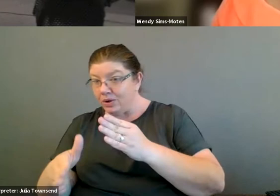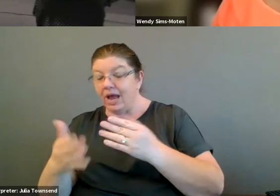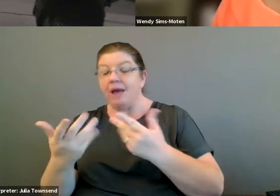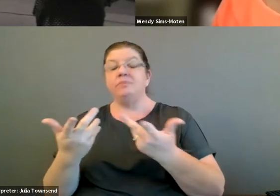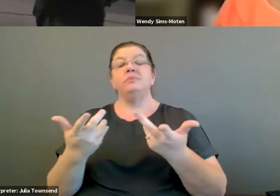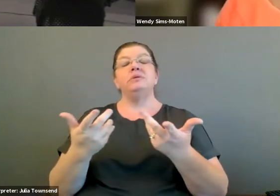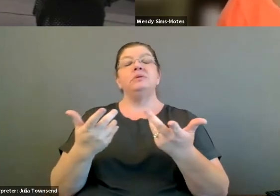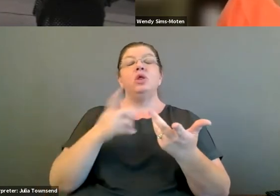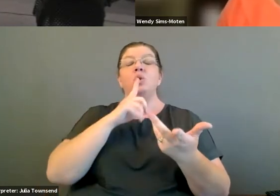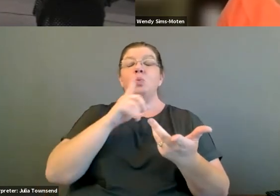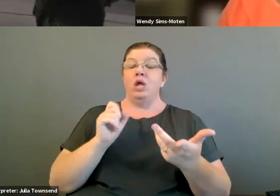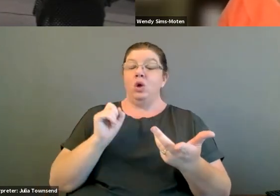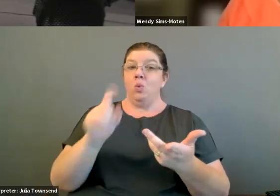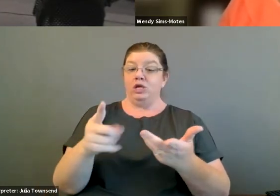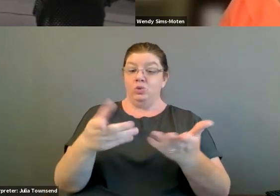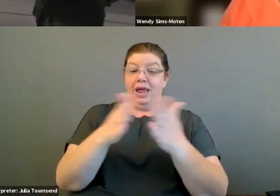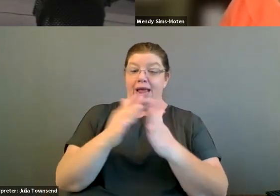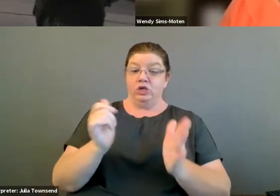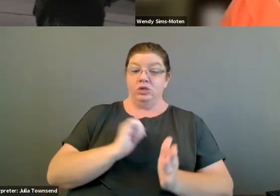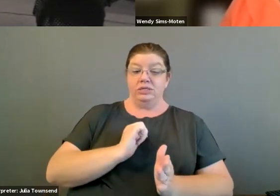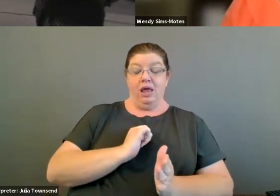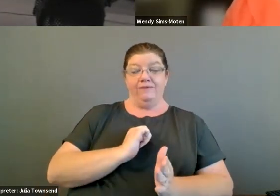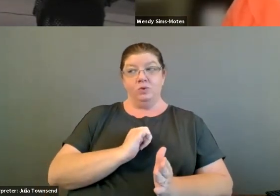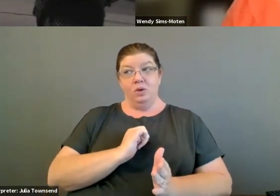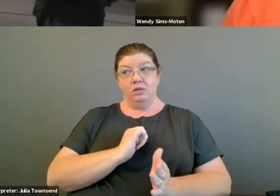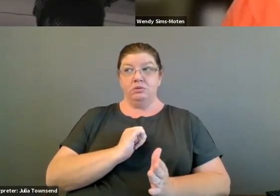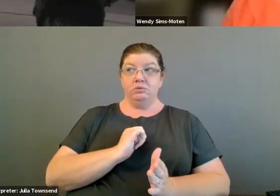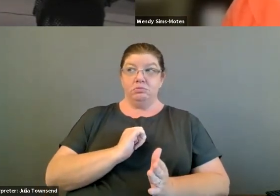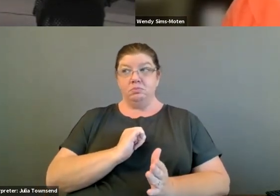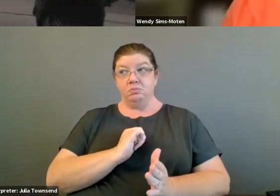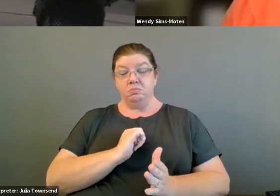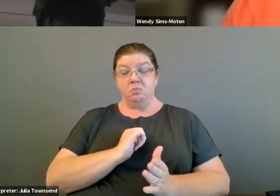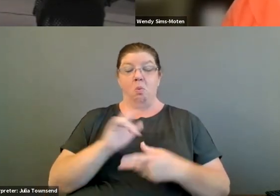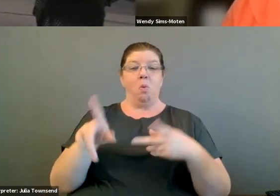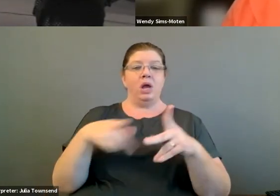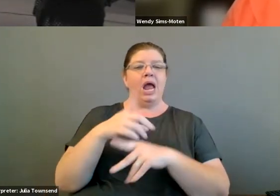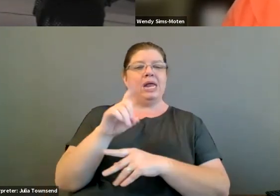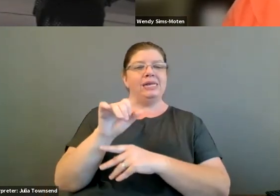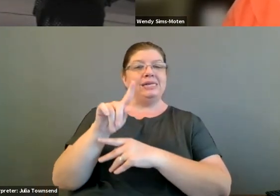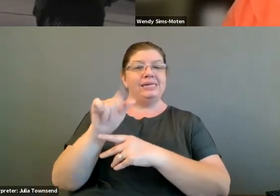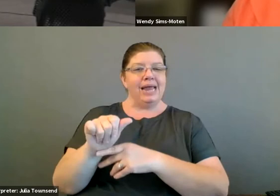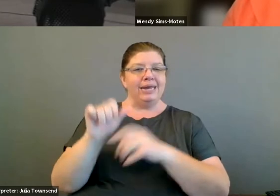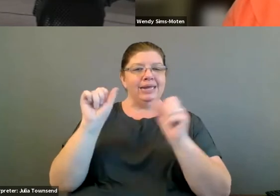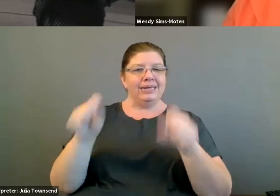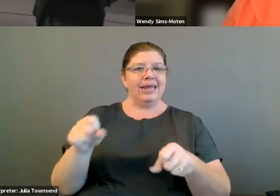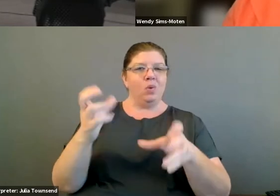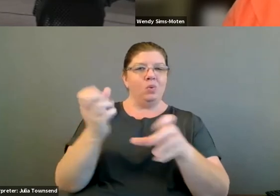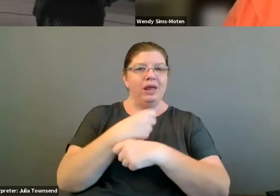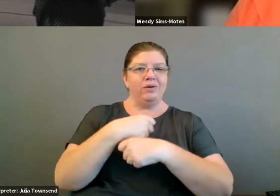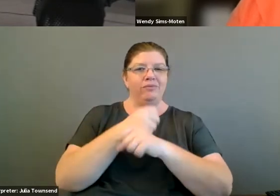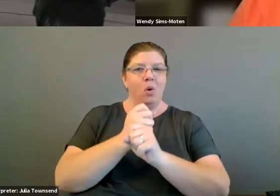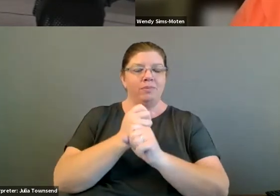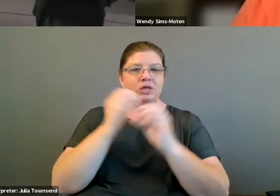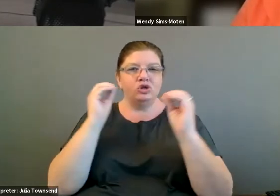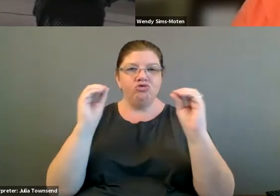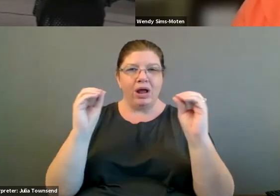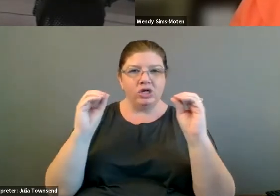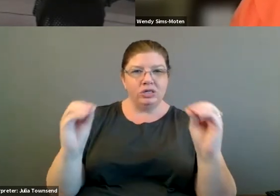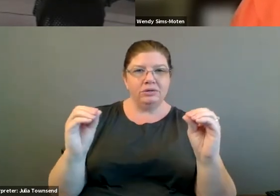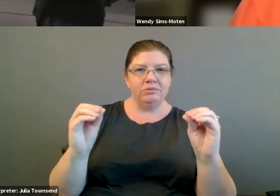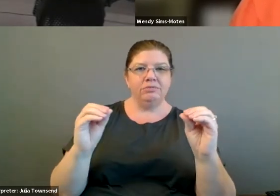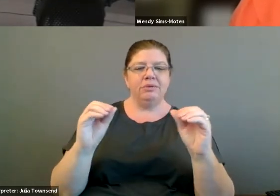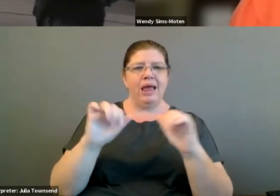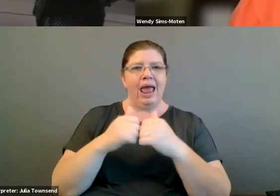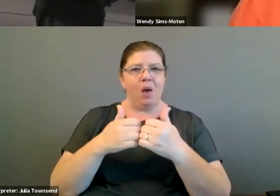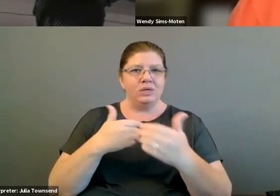real question we asked ourselves was, what kind of data can we get to inform instruction? And how is this moving the